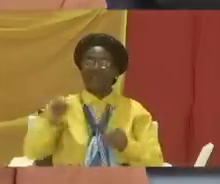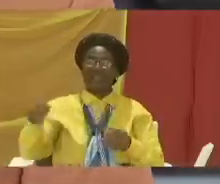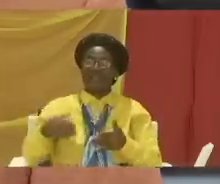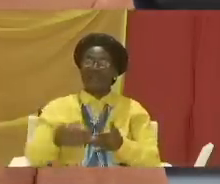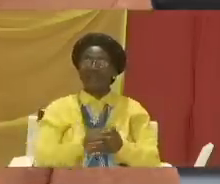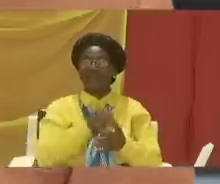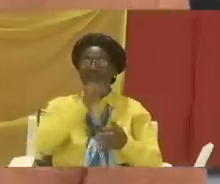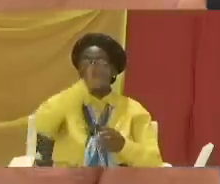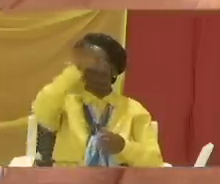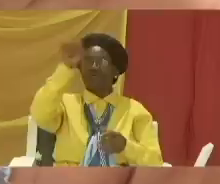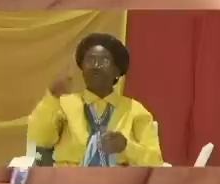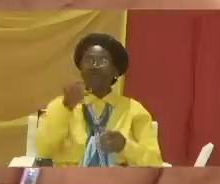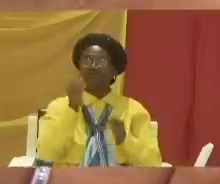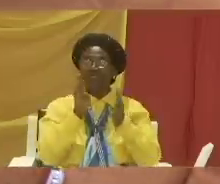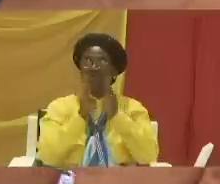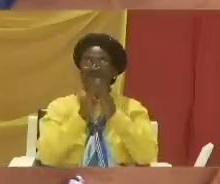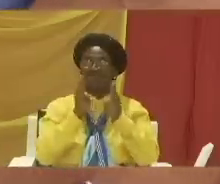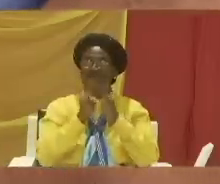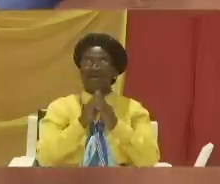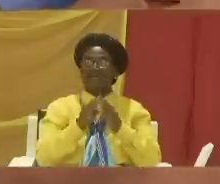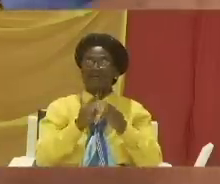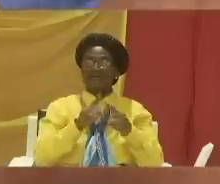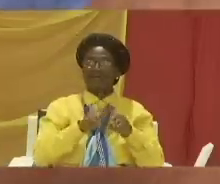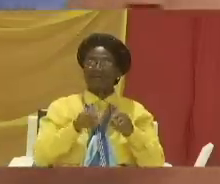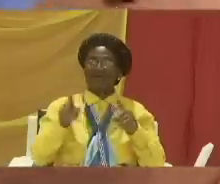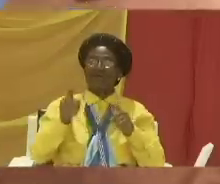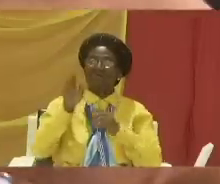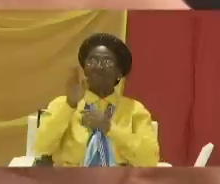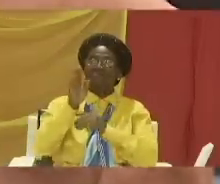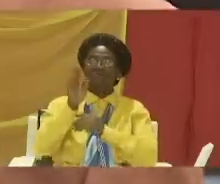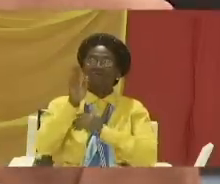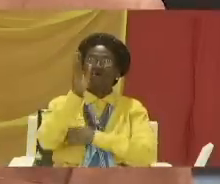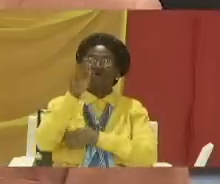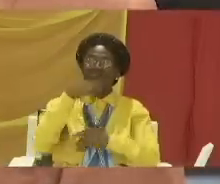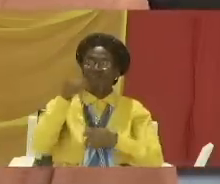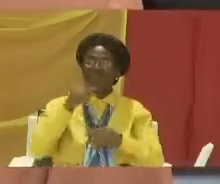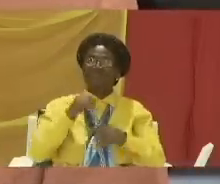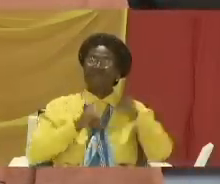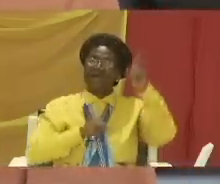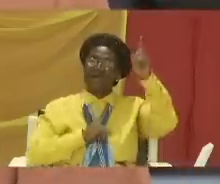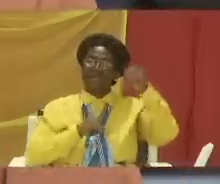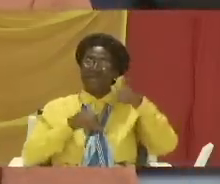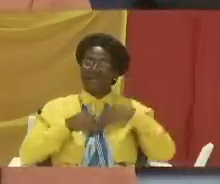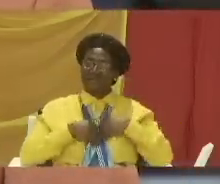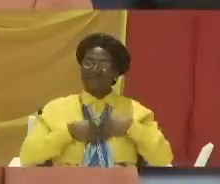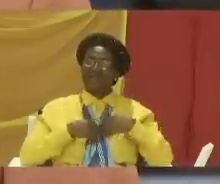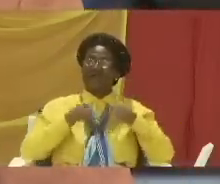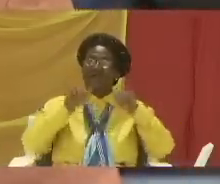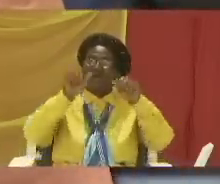God says, I have the ability to better my best.